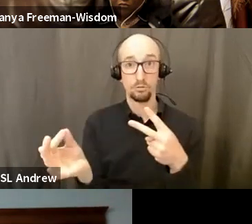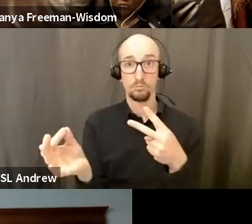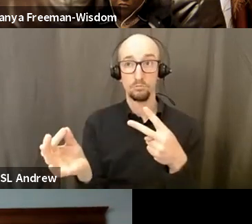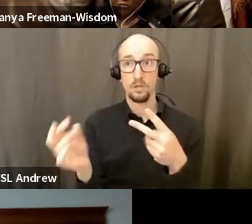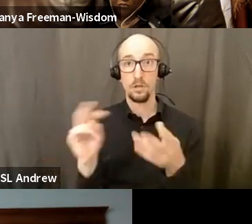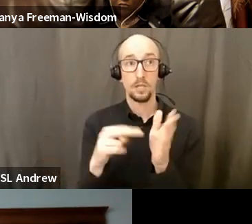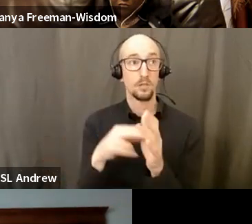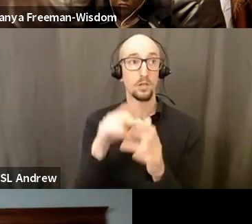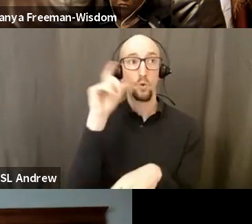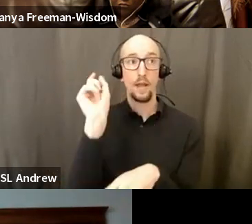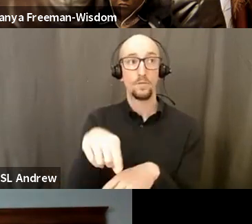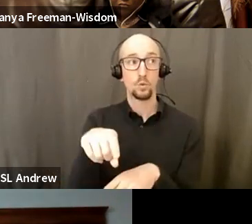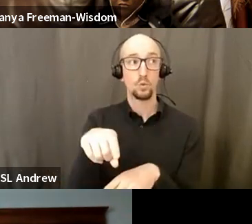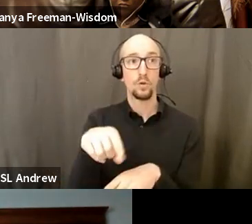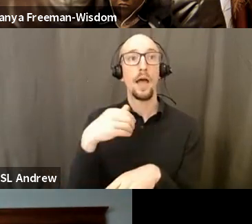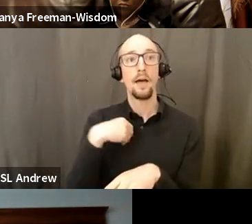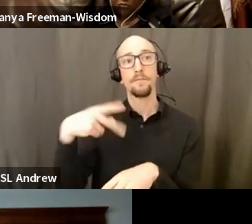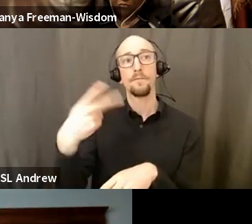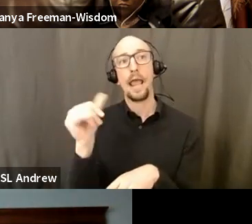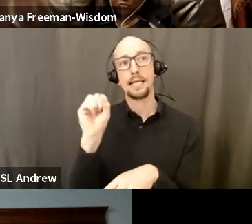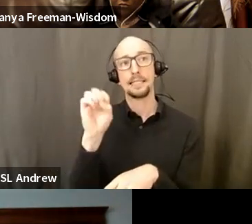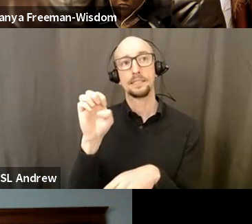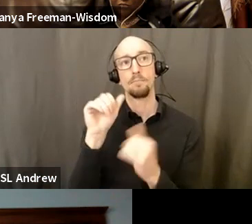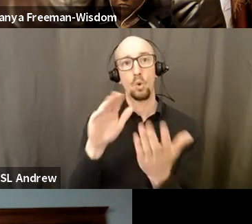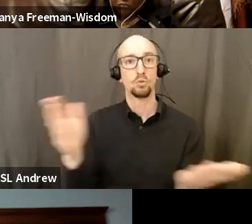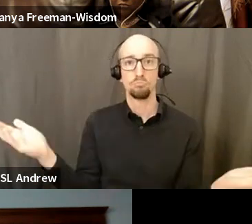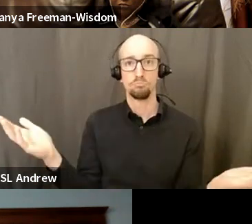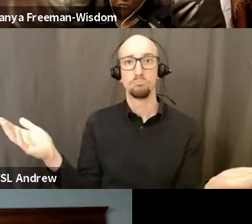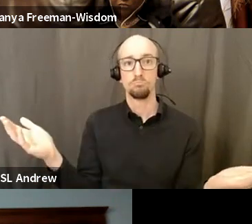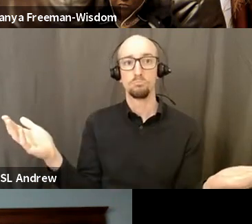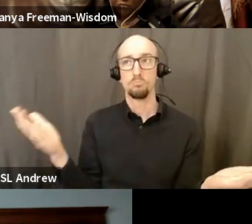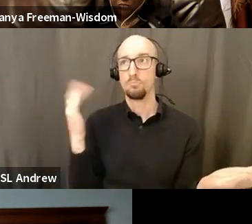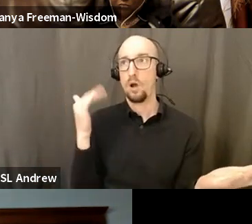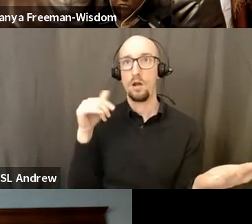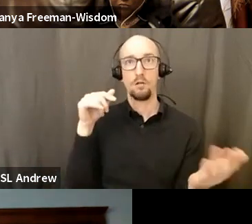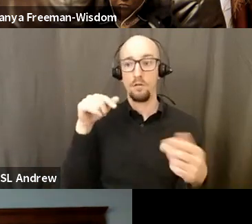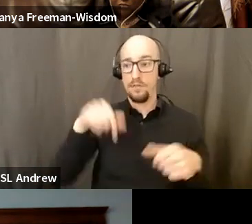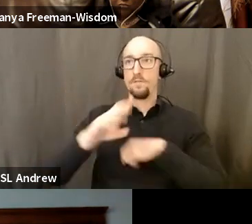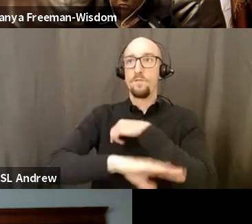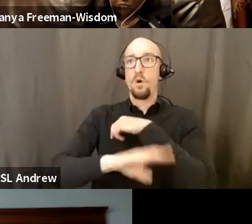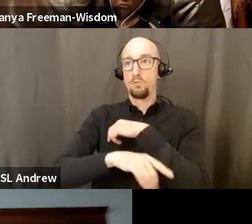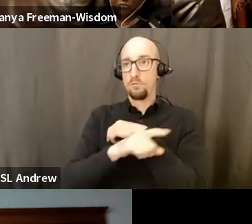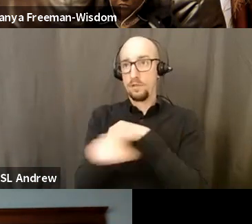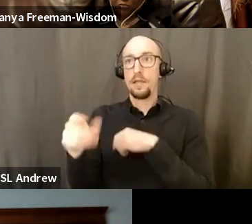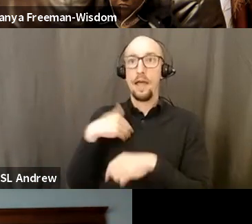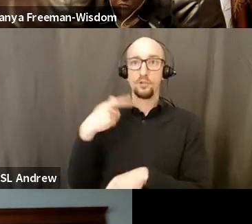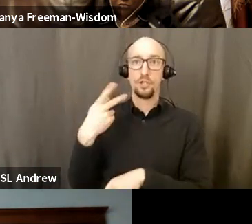no need for a phased approach, because this fall they would have